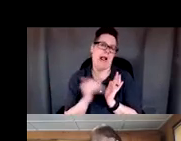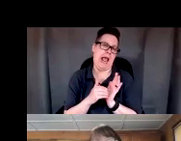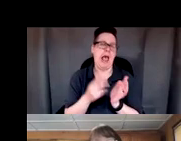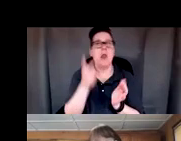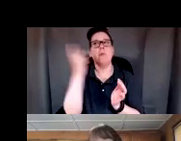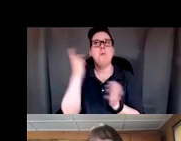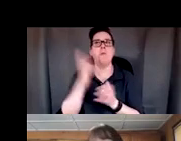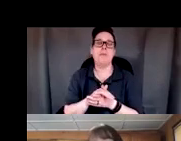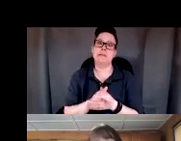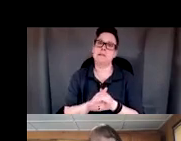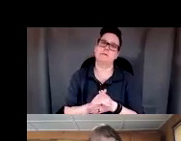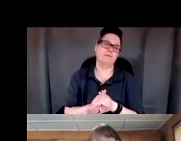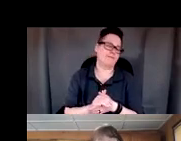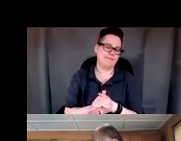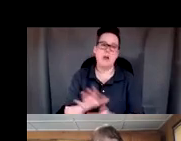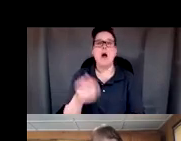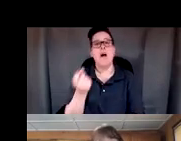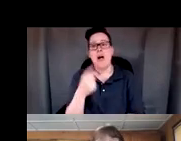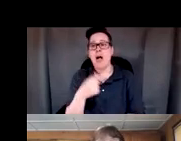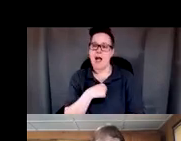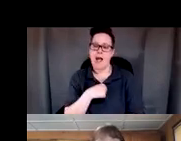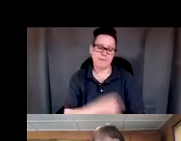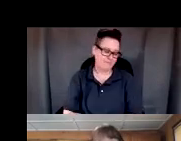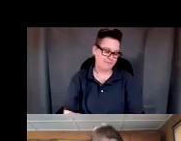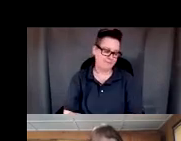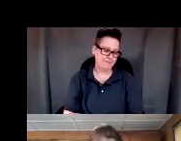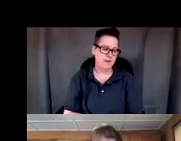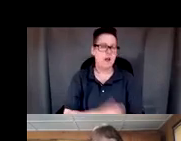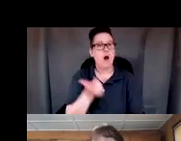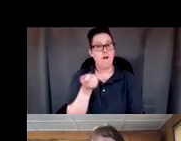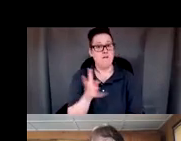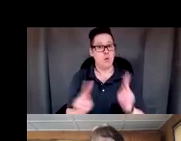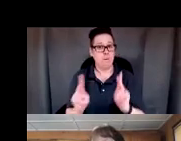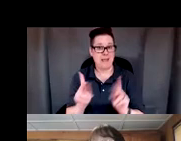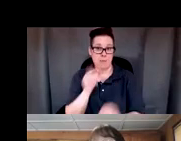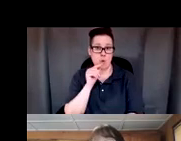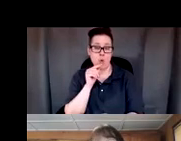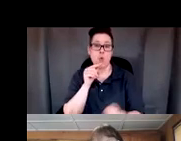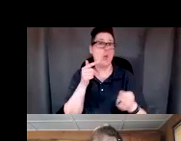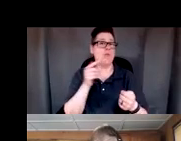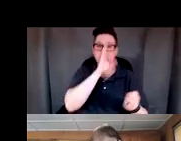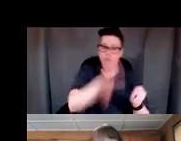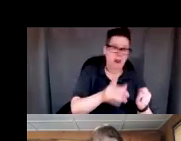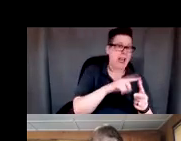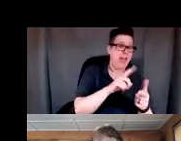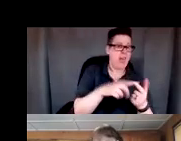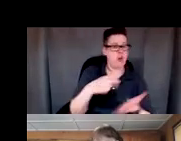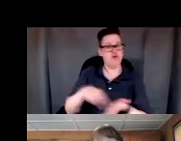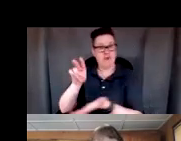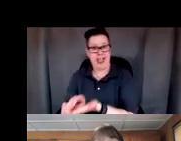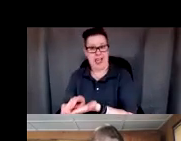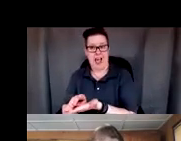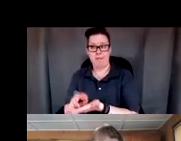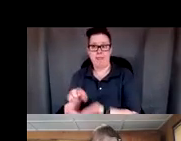It doesn't work that way. I've picked up a few people that have done that. And they either say, take me back to rehab